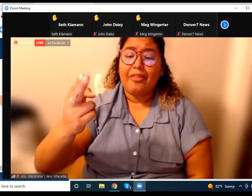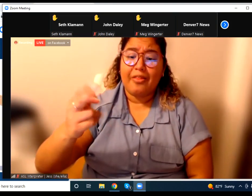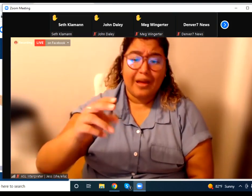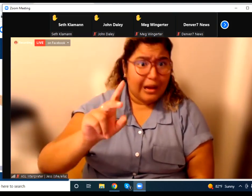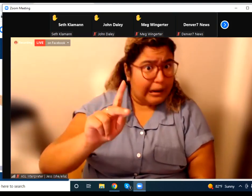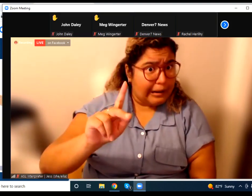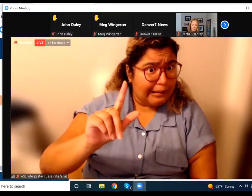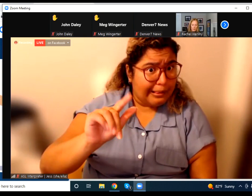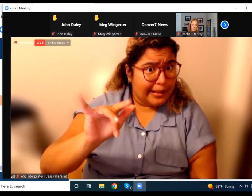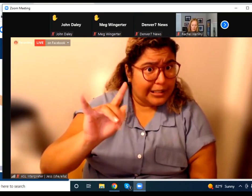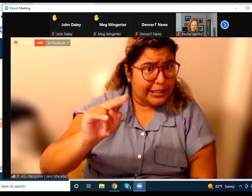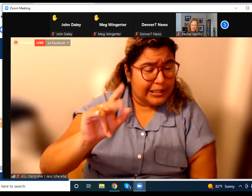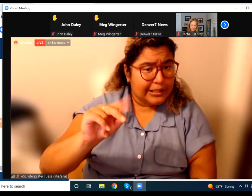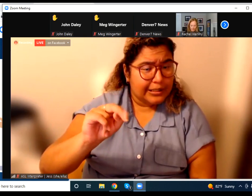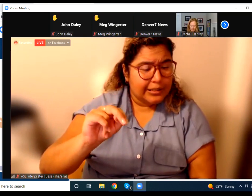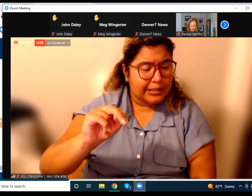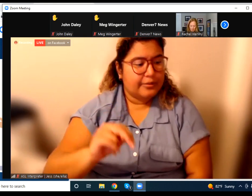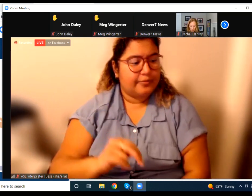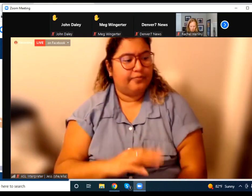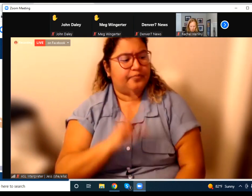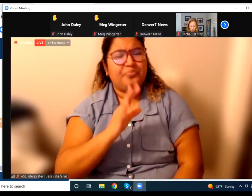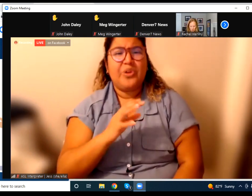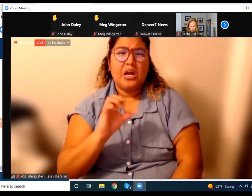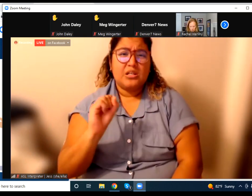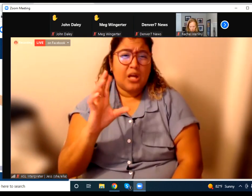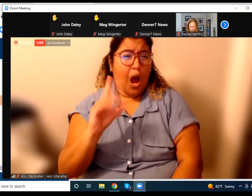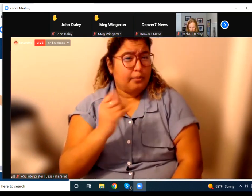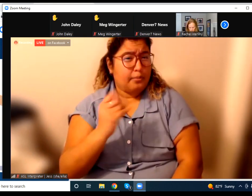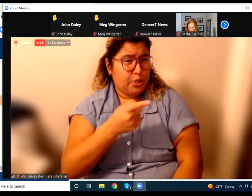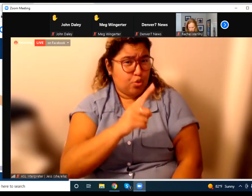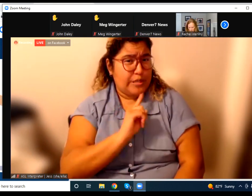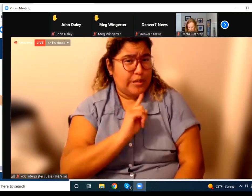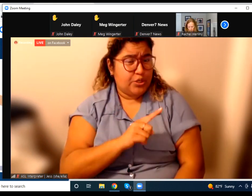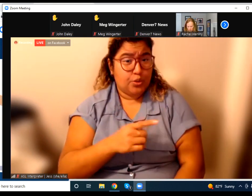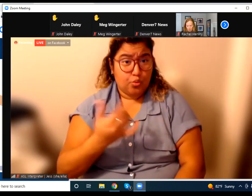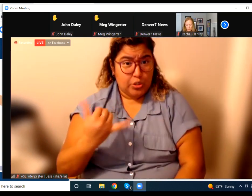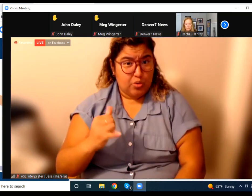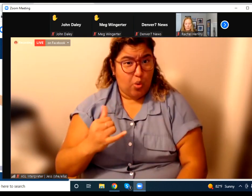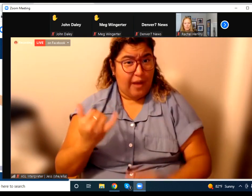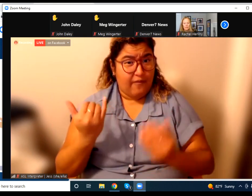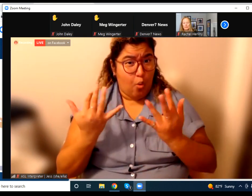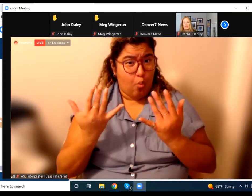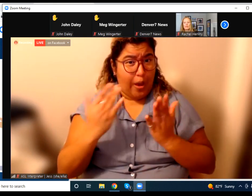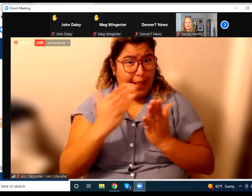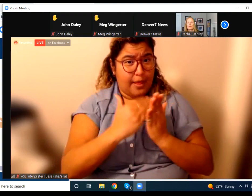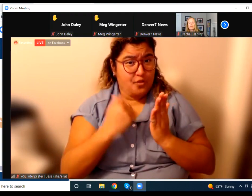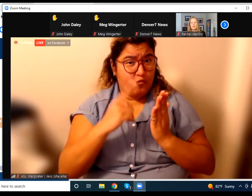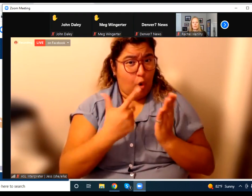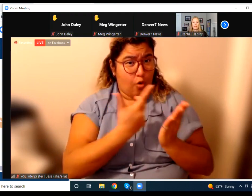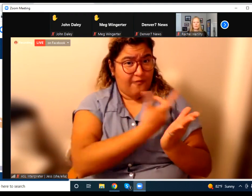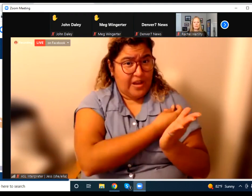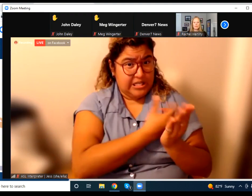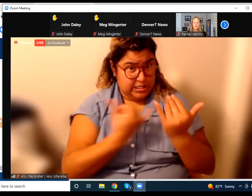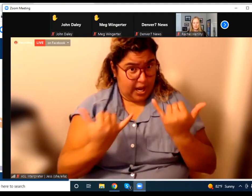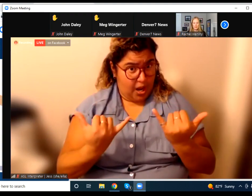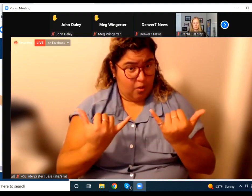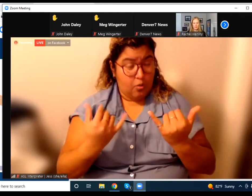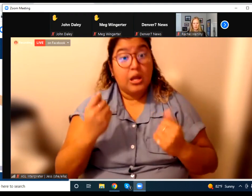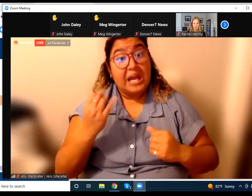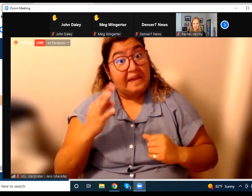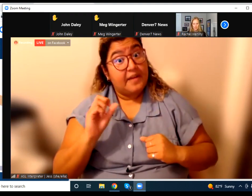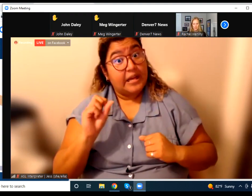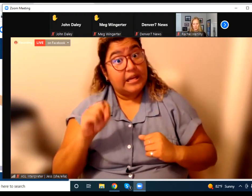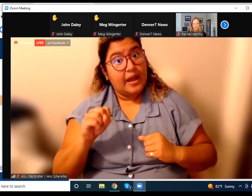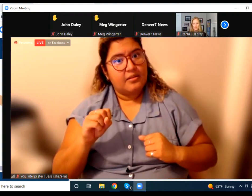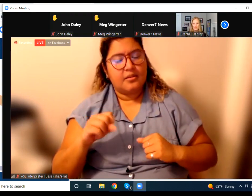Hi, Seth from the Gazette. Scott, this is probably for you. Is there still a wait list for vaccine right now? If so, how long